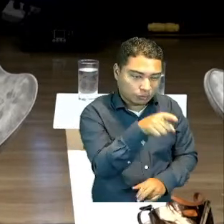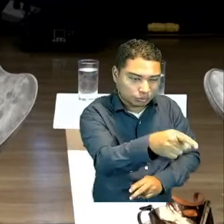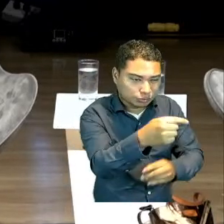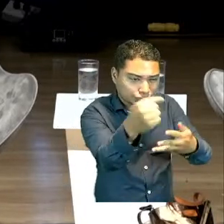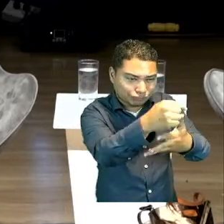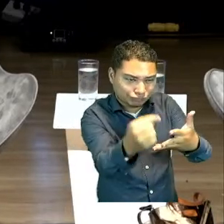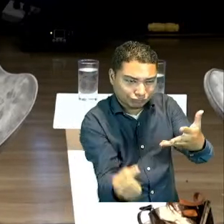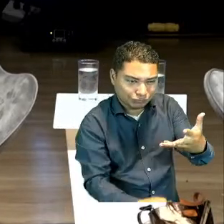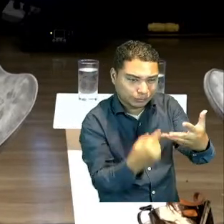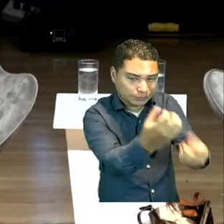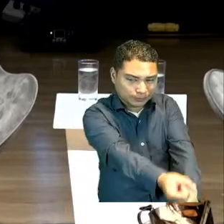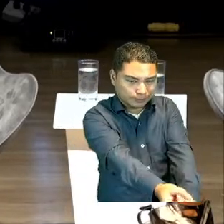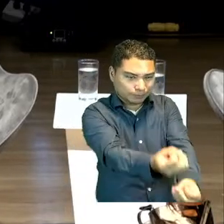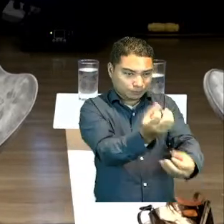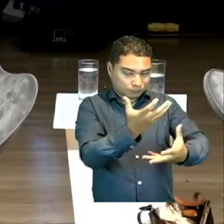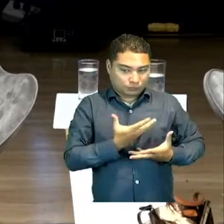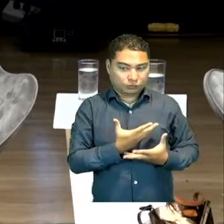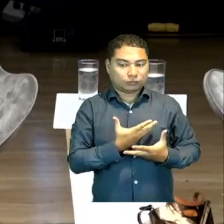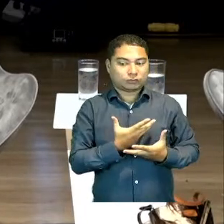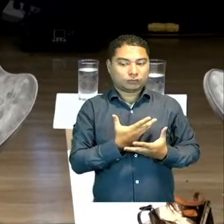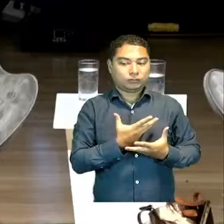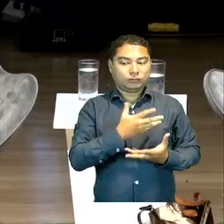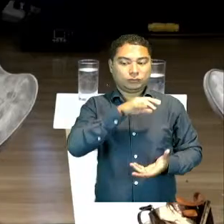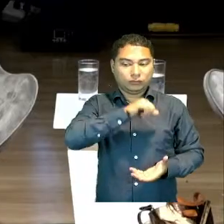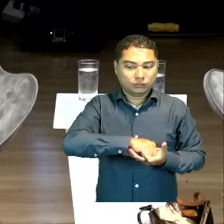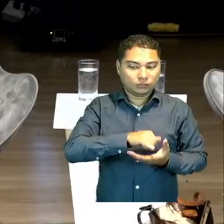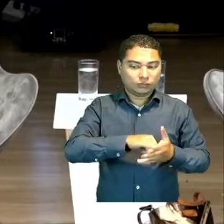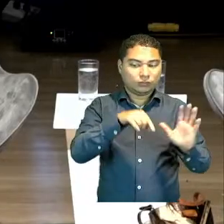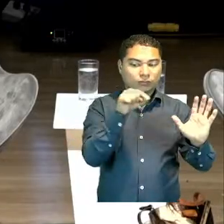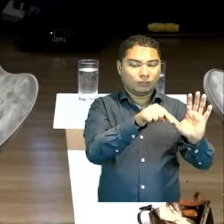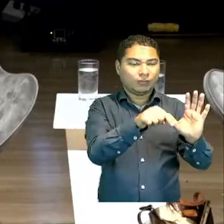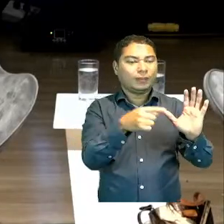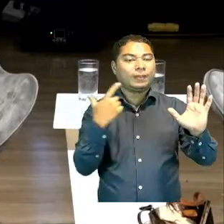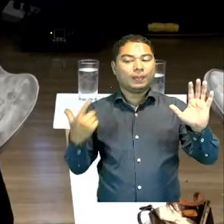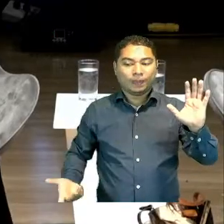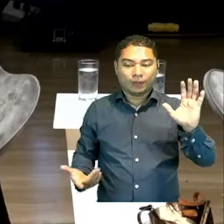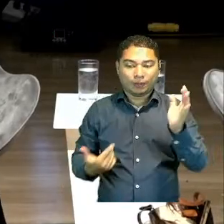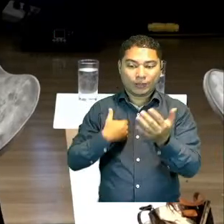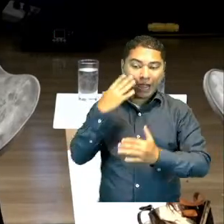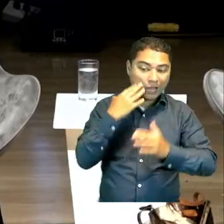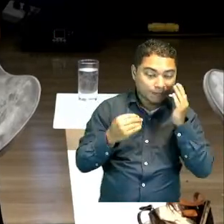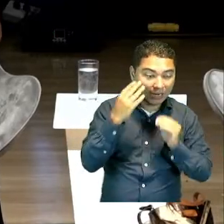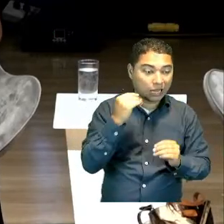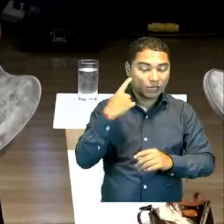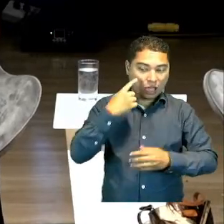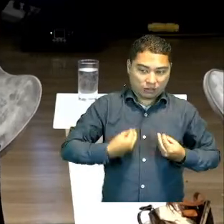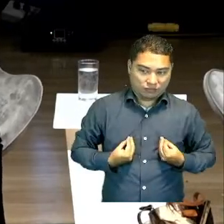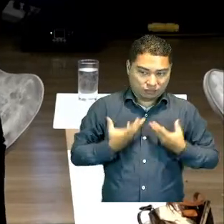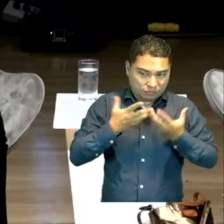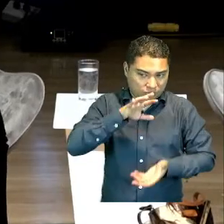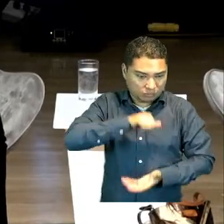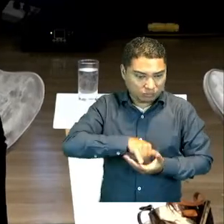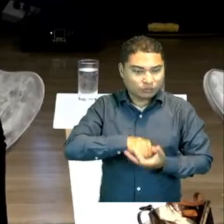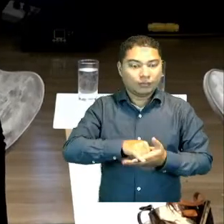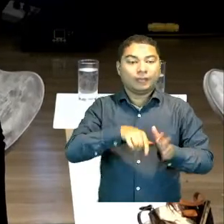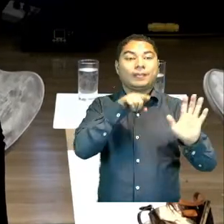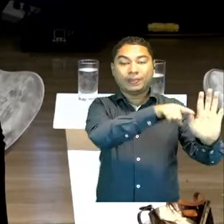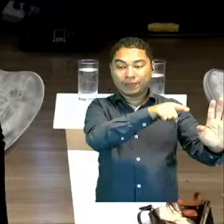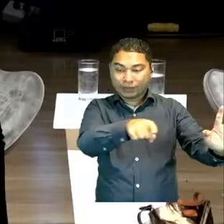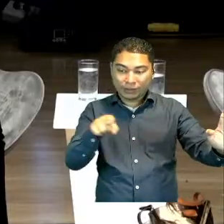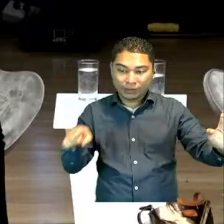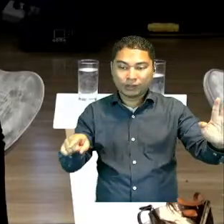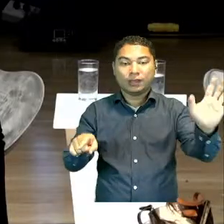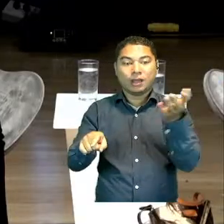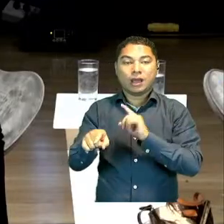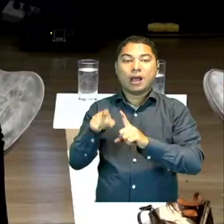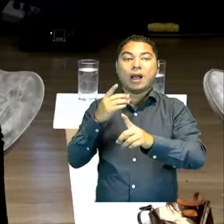some of them right here today, I can see that with those elements that they can start identifying from their own life experience,